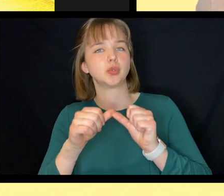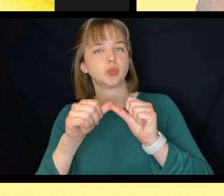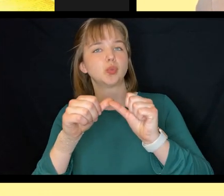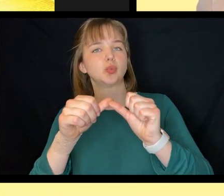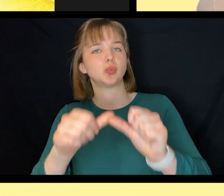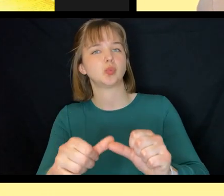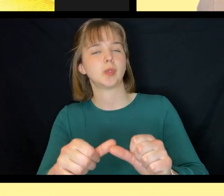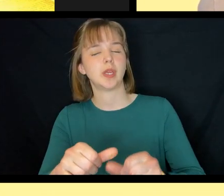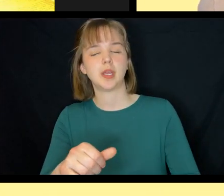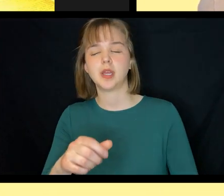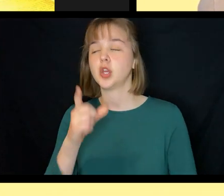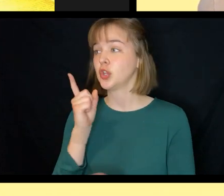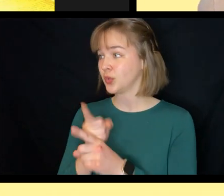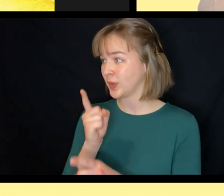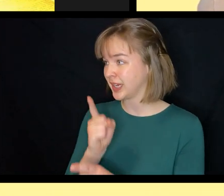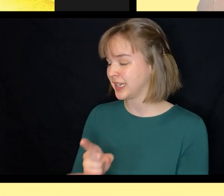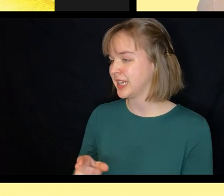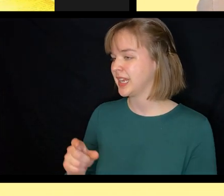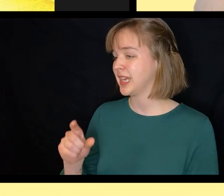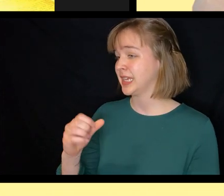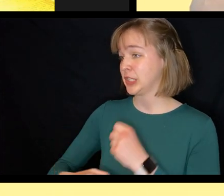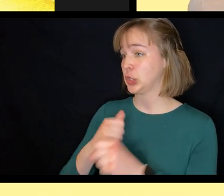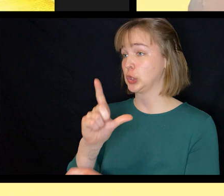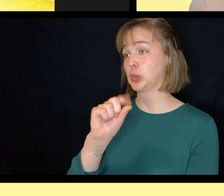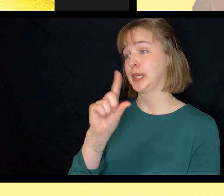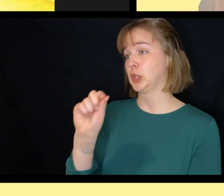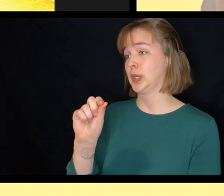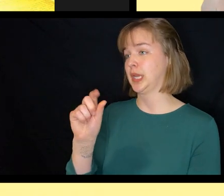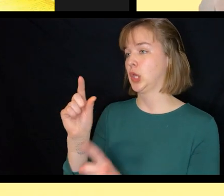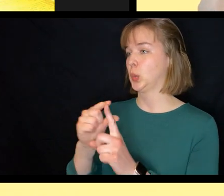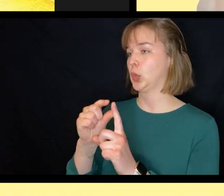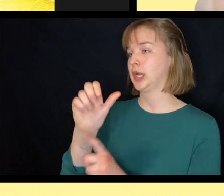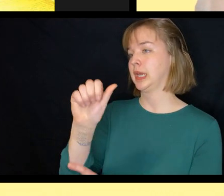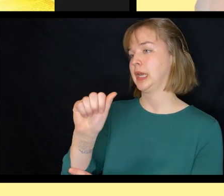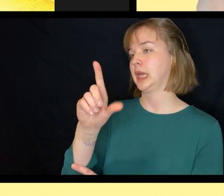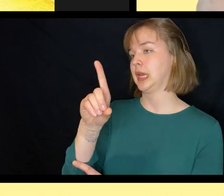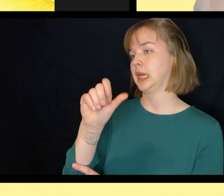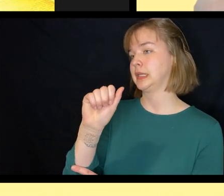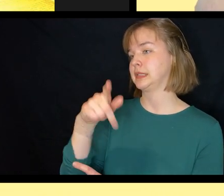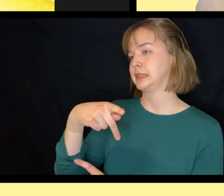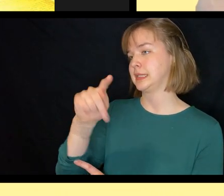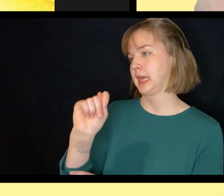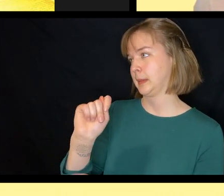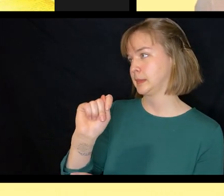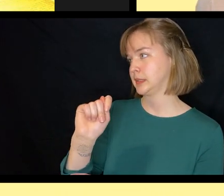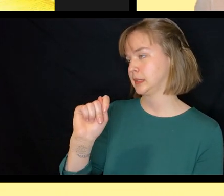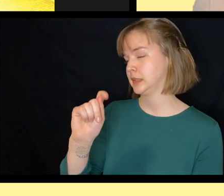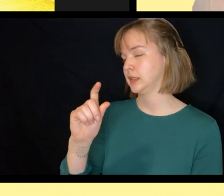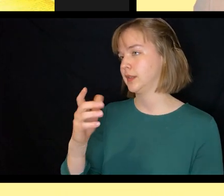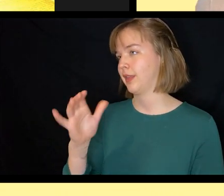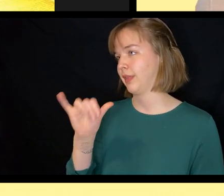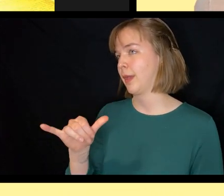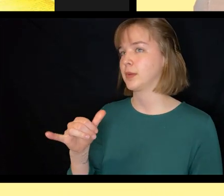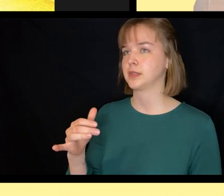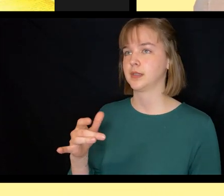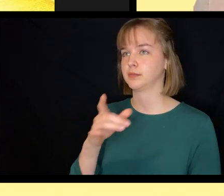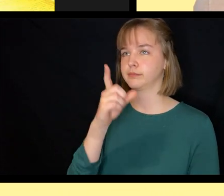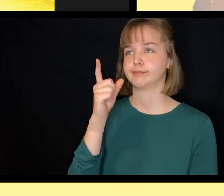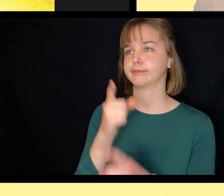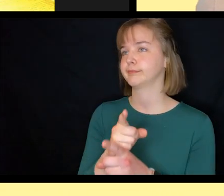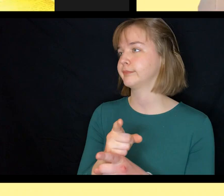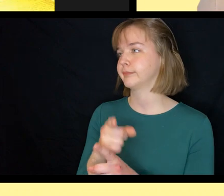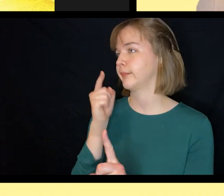I think that was the word of 2020, Yeah, absolutely. Yeah, adapt, pivot, everybody's favorite